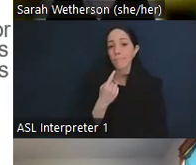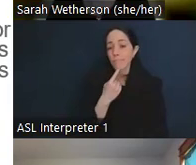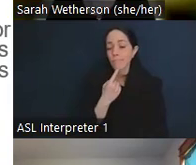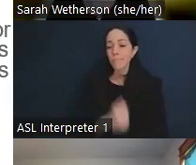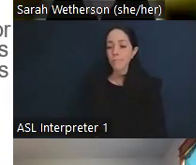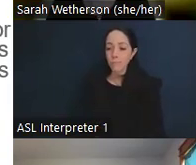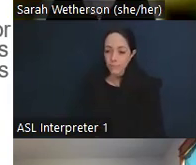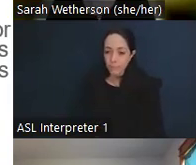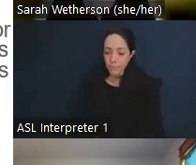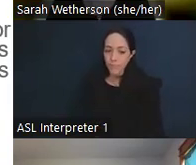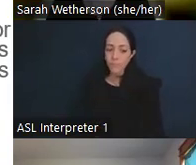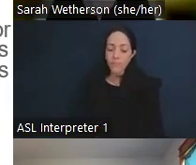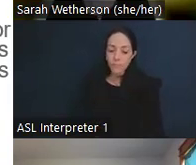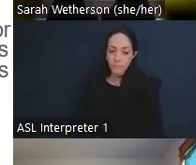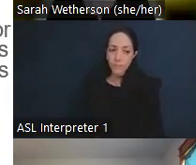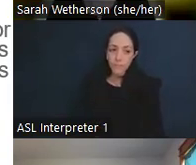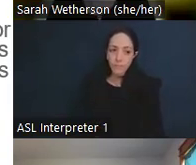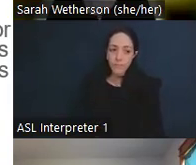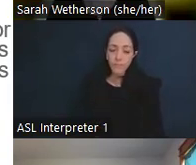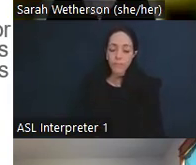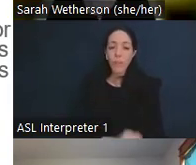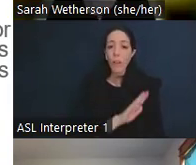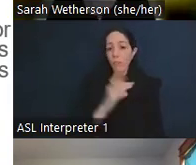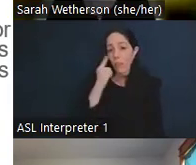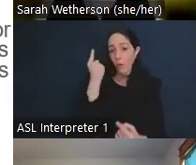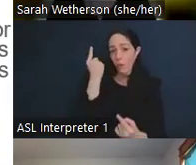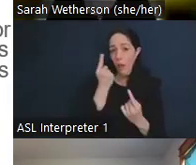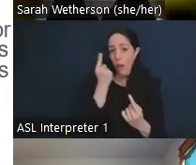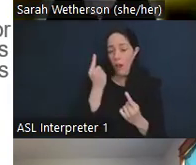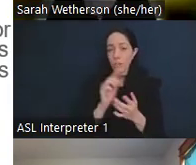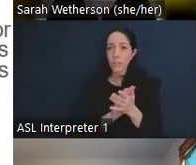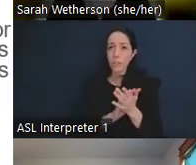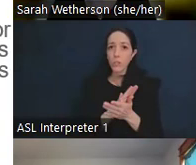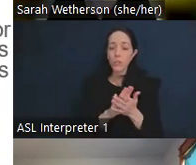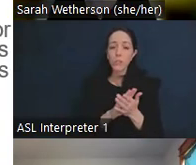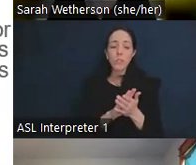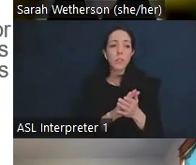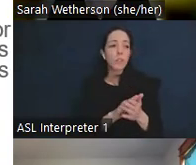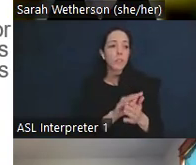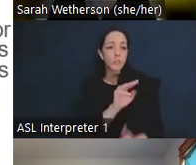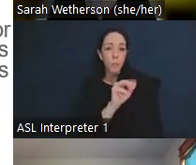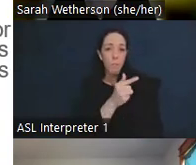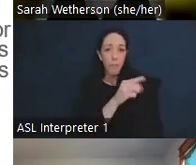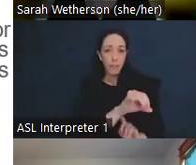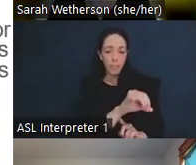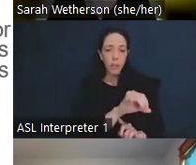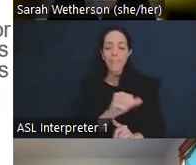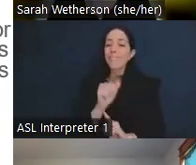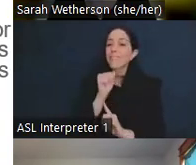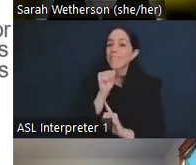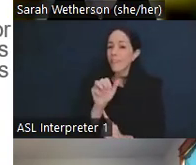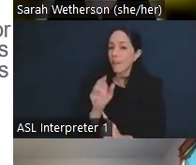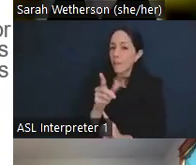the methodologies specifically between MAGI and non-MAGI programs are very different.